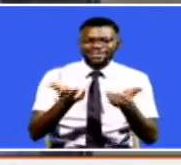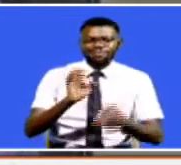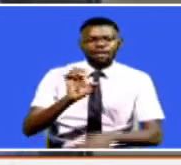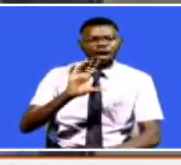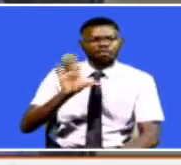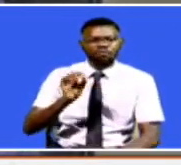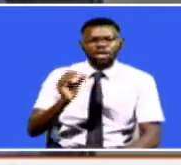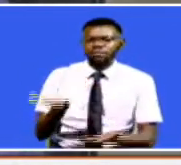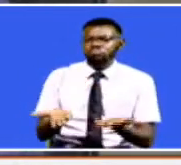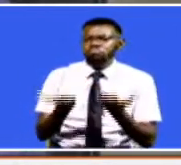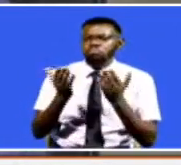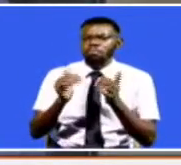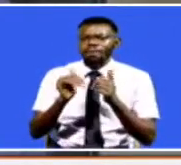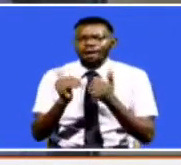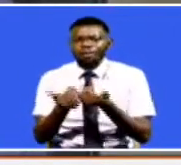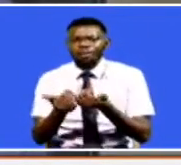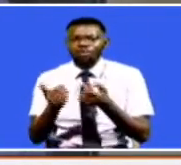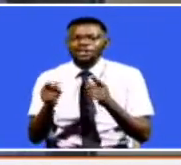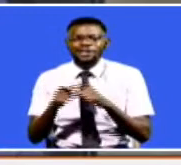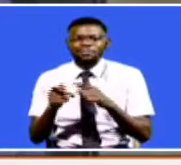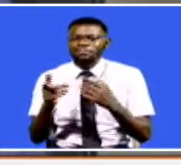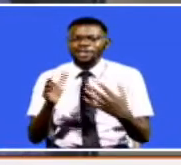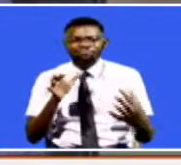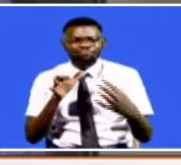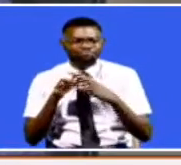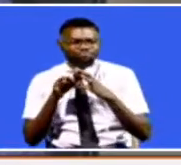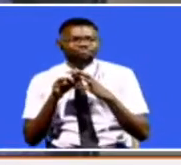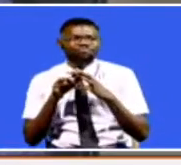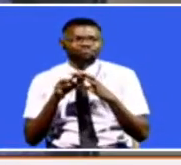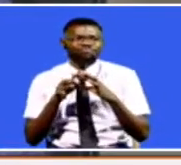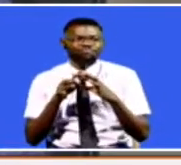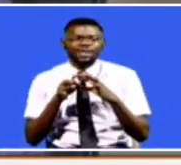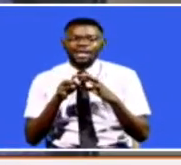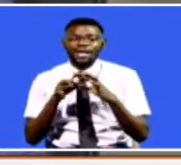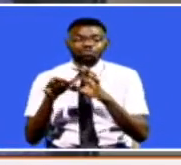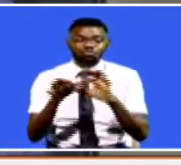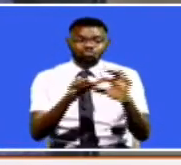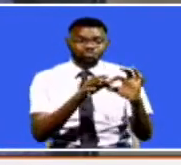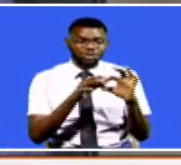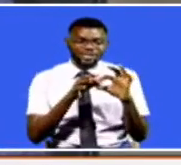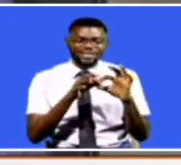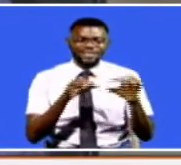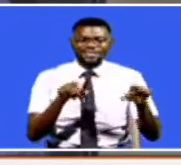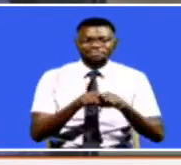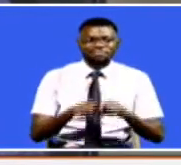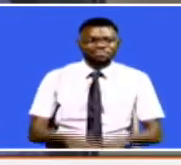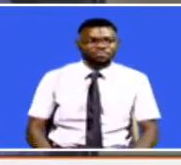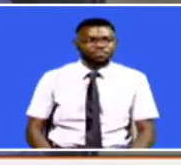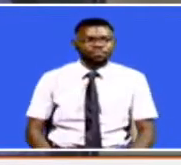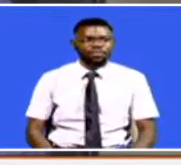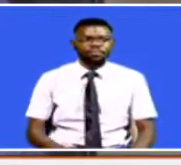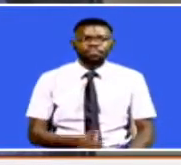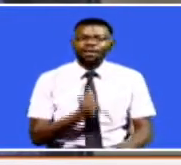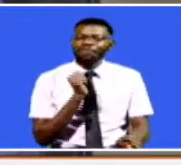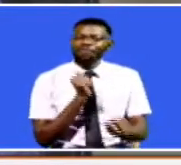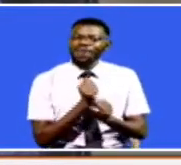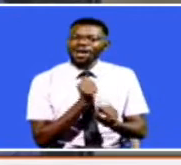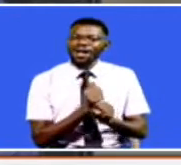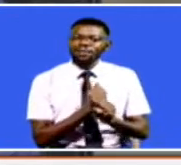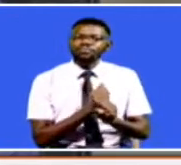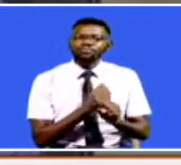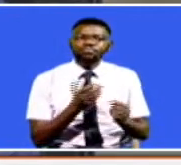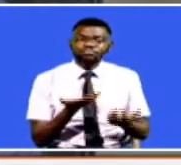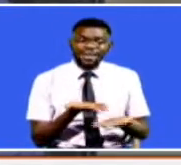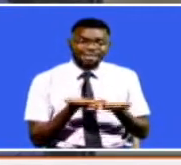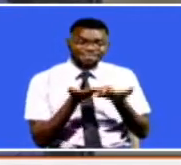and enhancing cross-border cohesion, harmony, and unity. This function serves as a